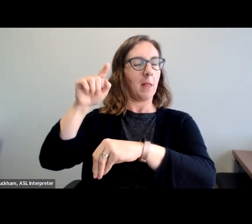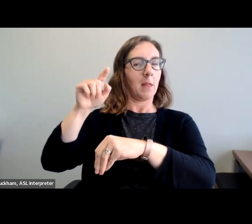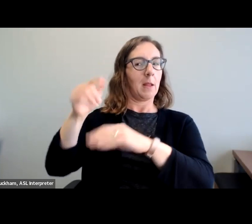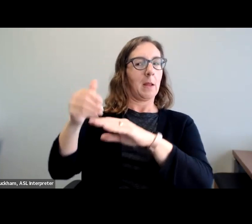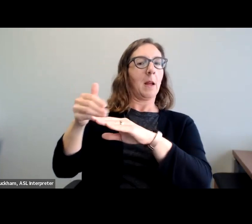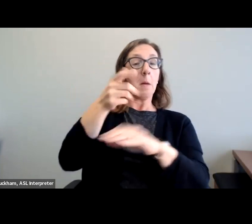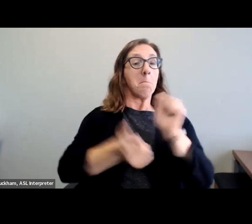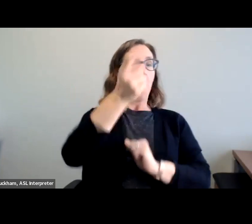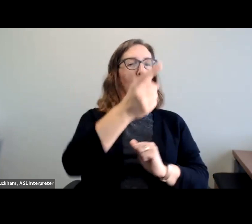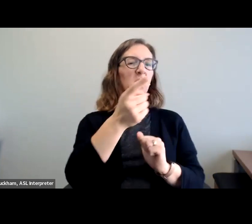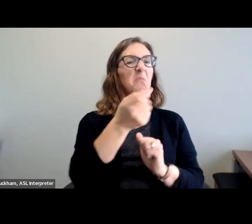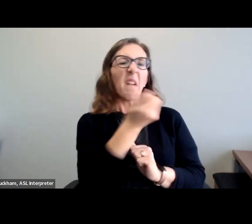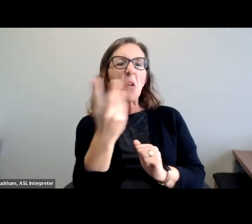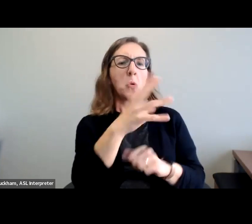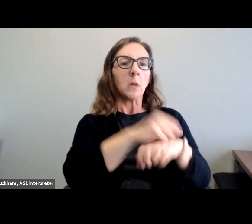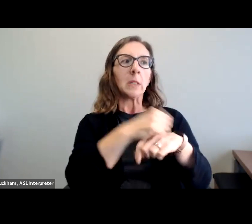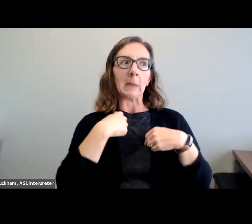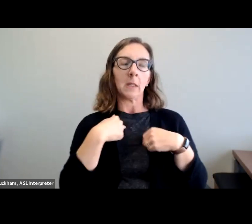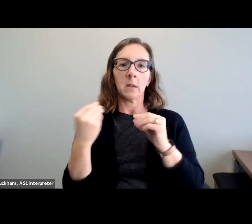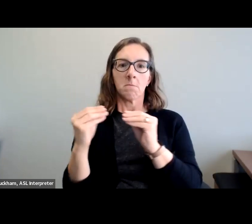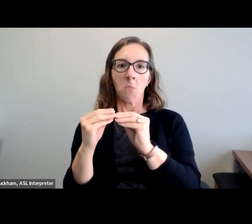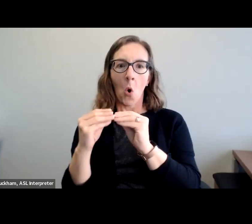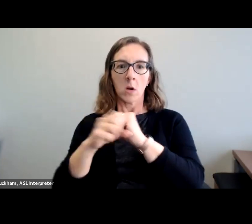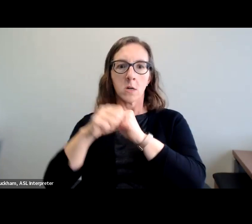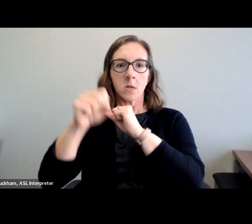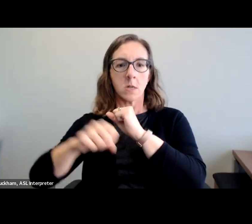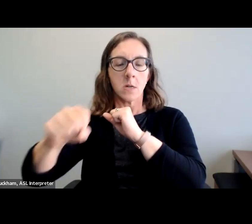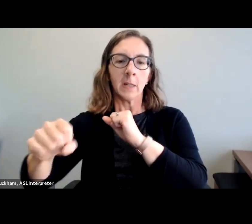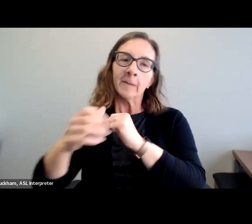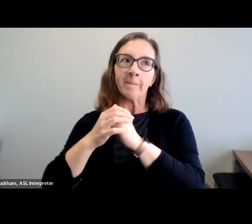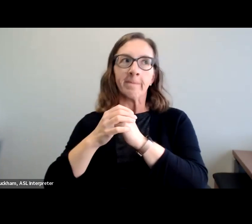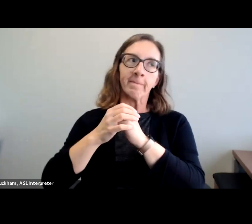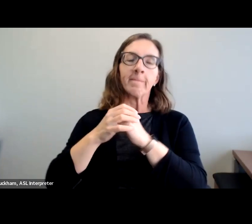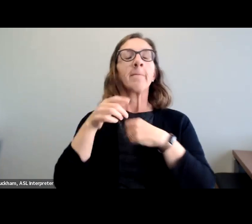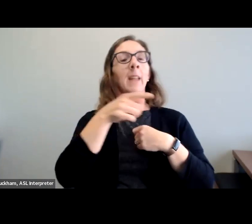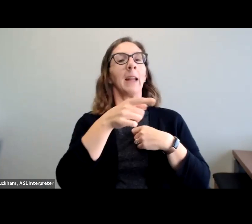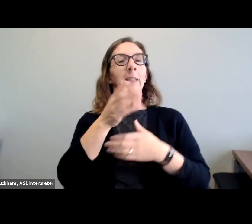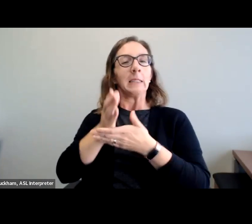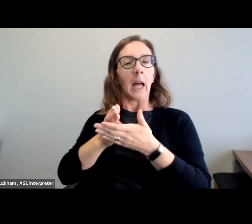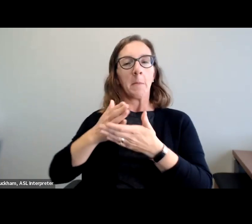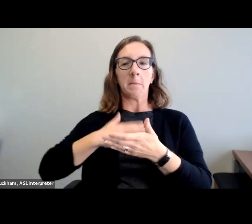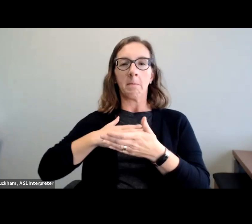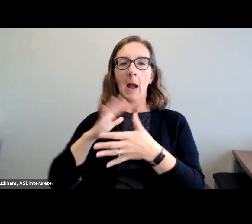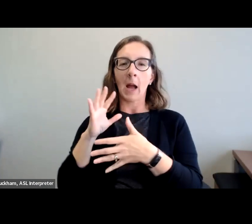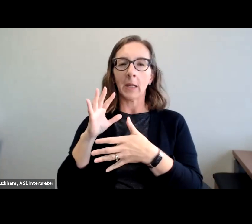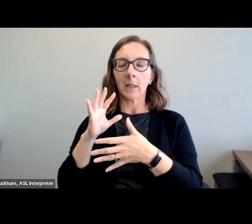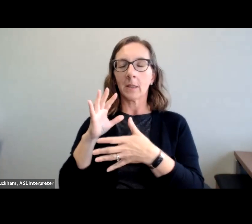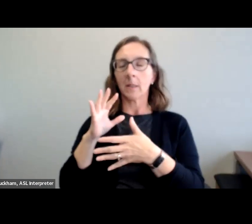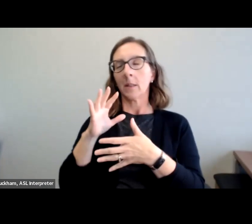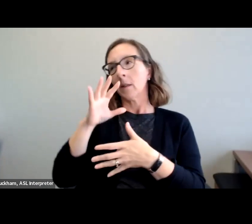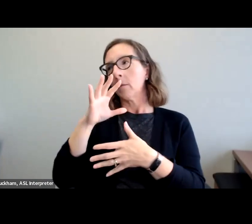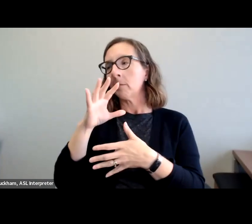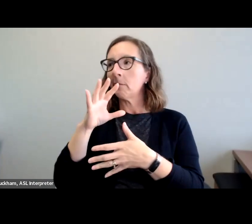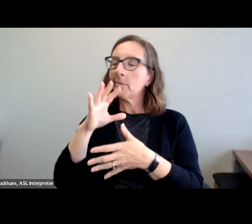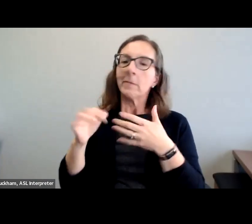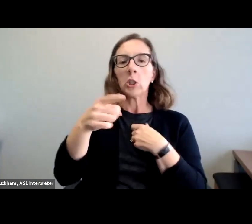adopted. Some of my parenting choices, she reminded me about SIDS when I would prop him up